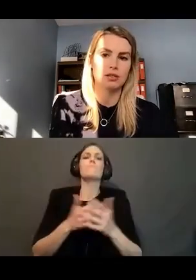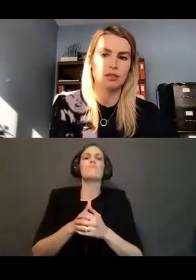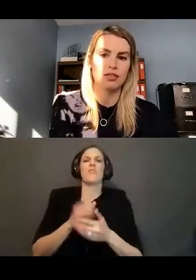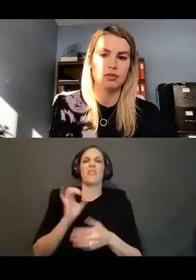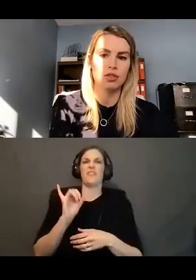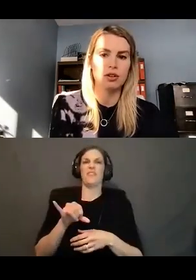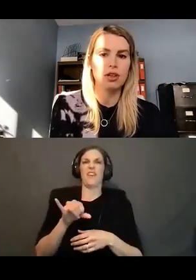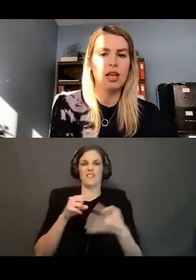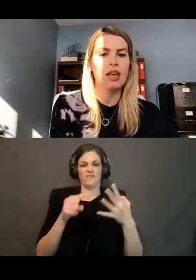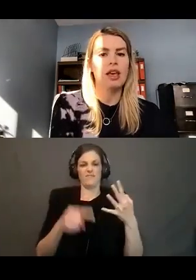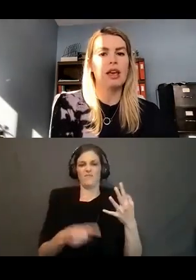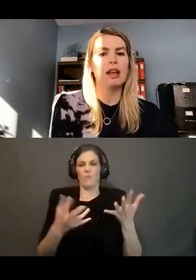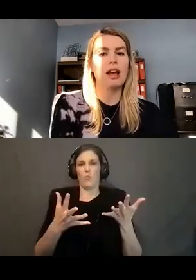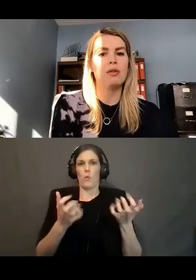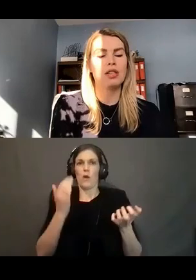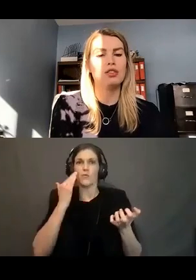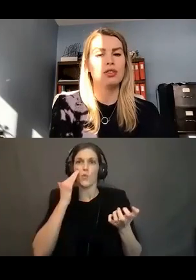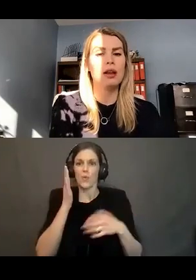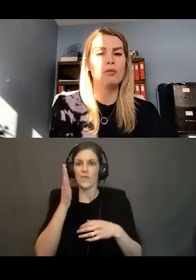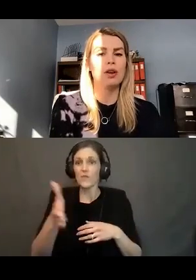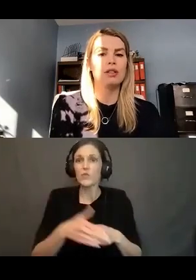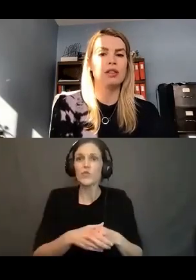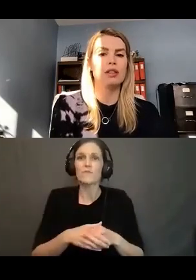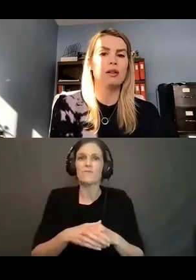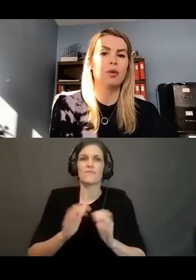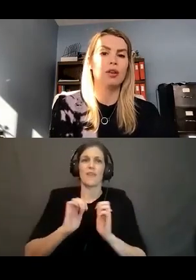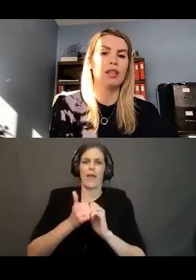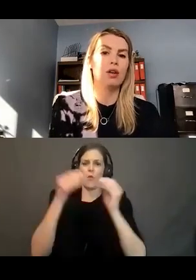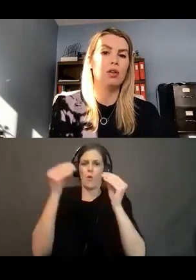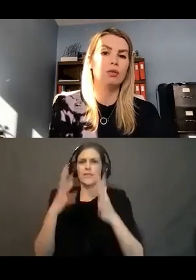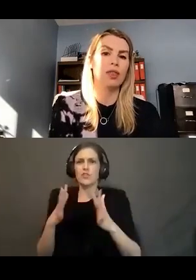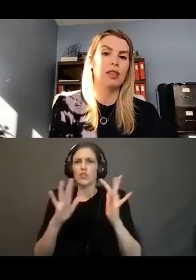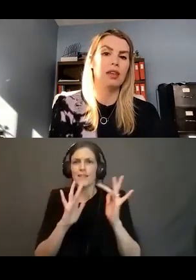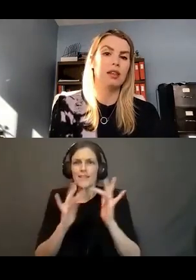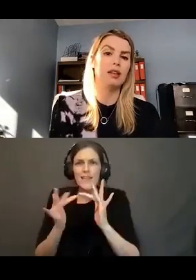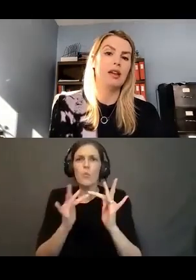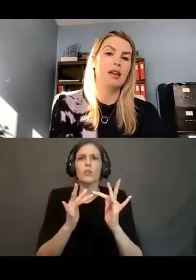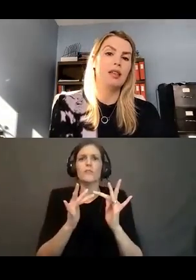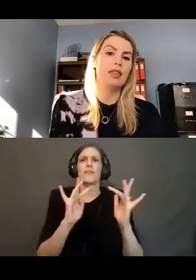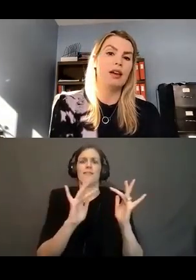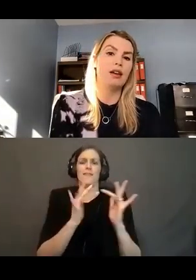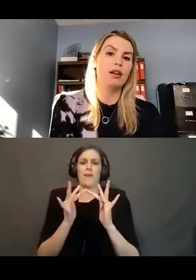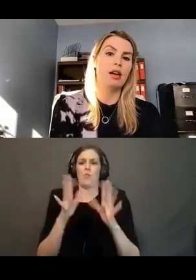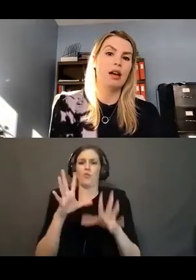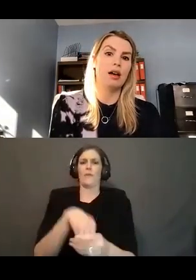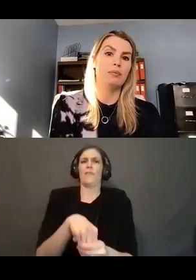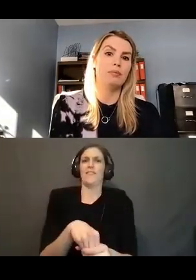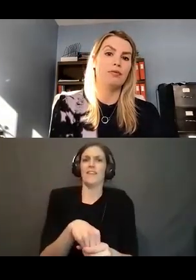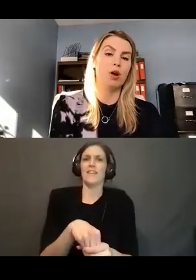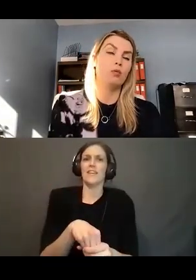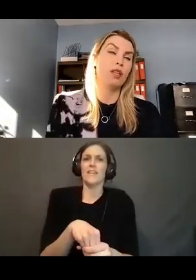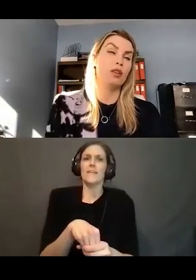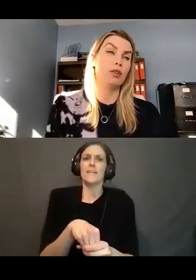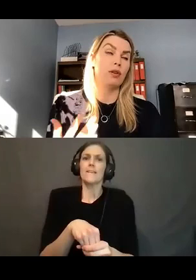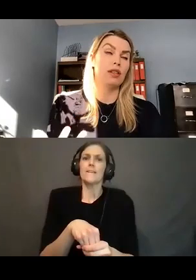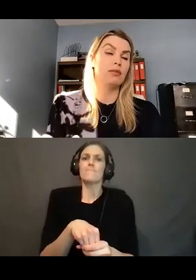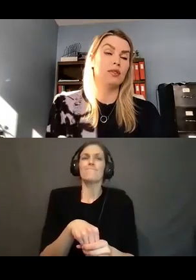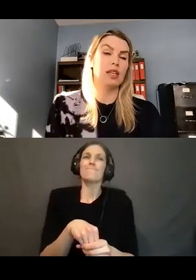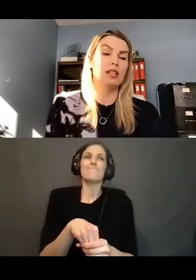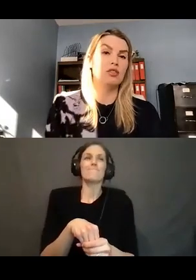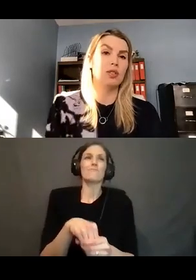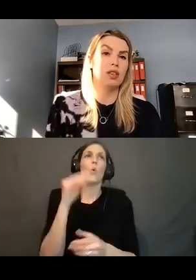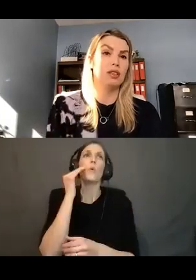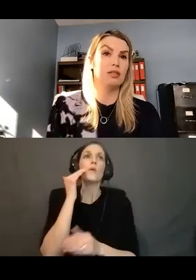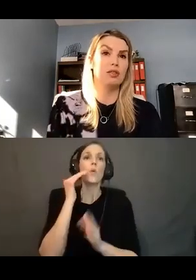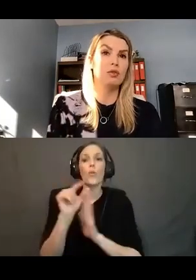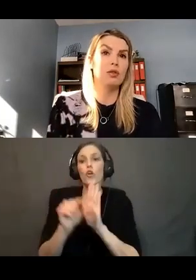to answer in the future. And how are teachers' networks and the networks they hold within their, well, we know the grade levels they